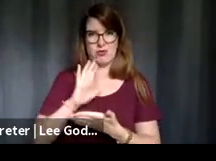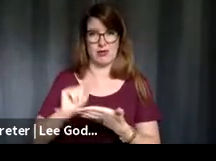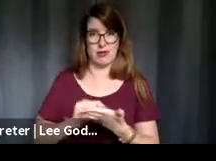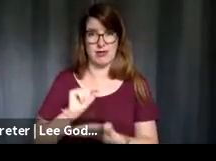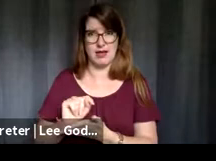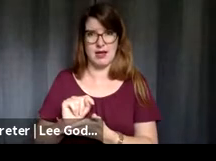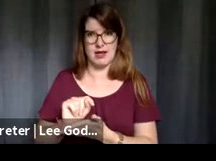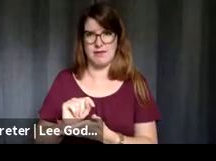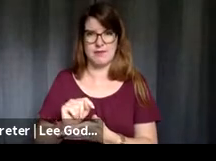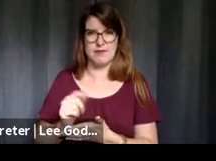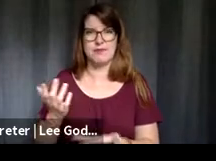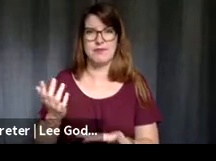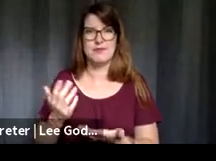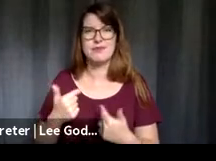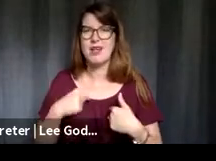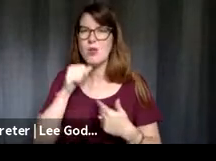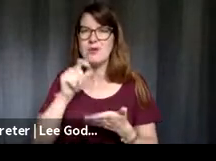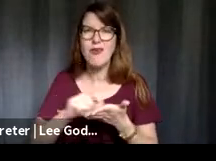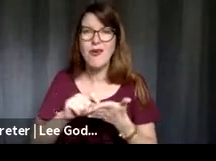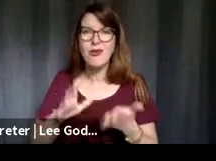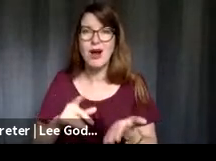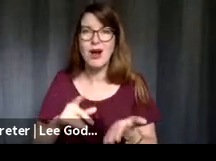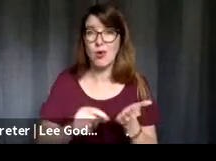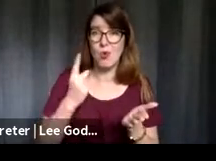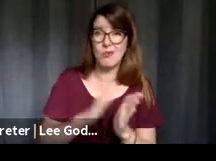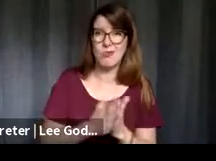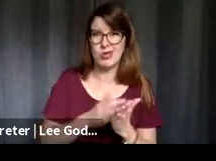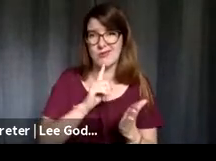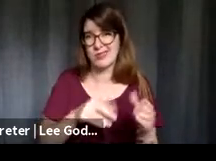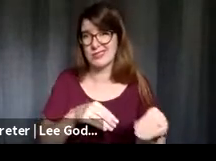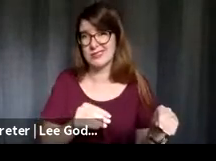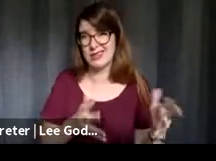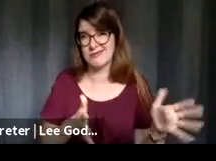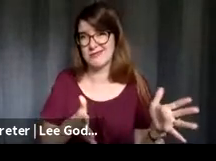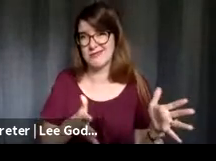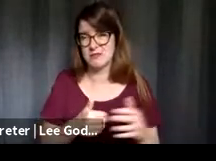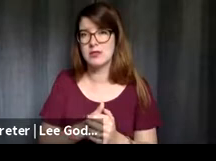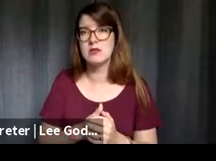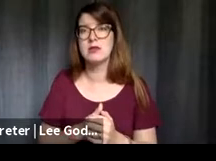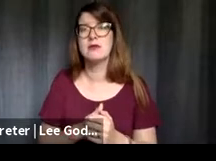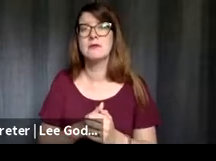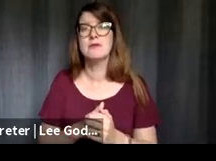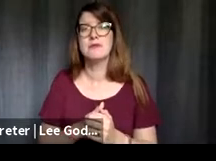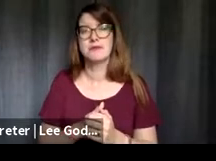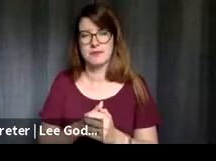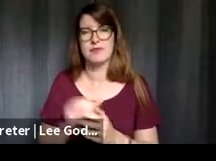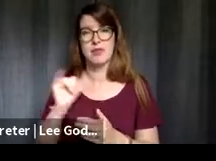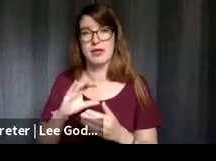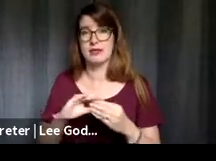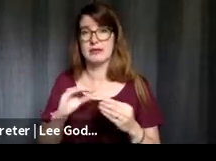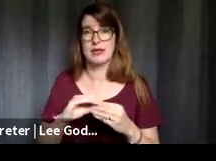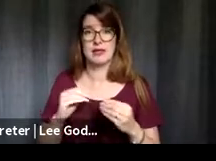And I wasn't an author. I'd written one book and it hadn't done well. That was it. And, you know, like I